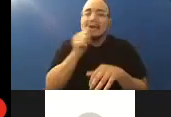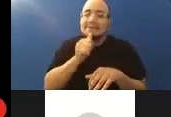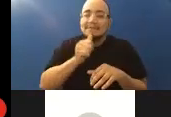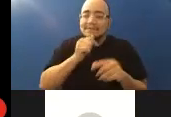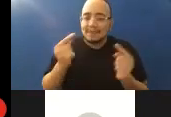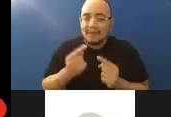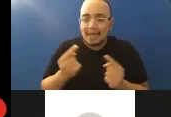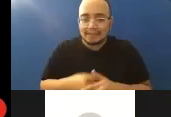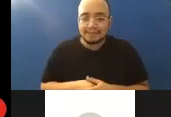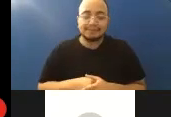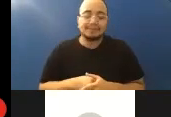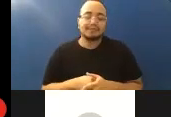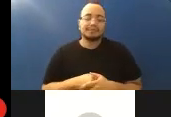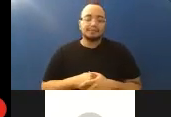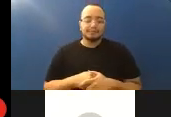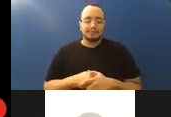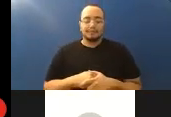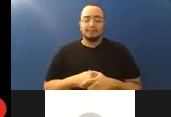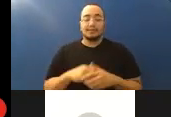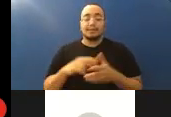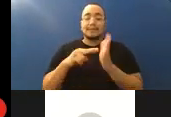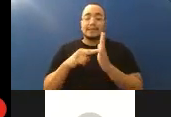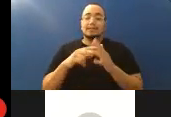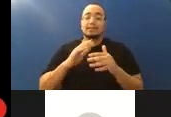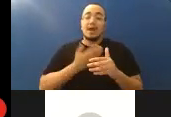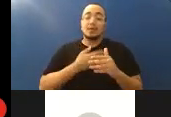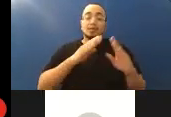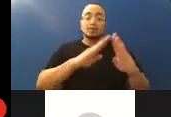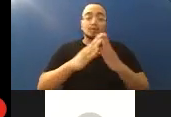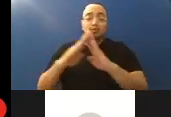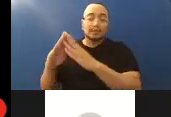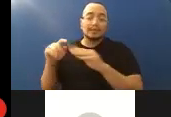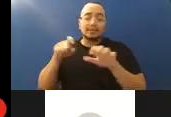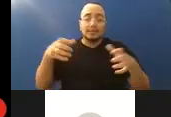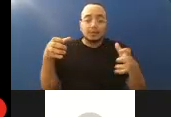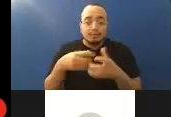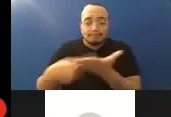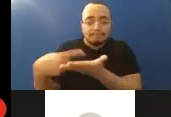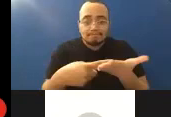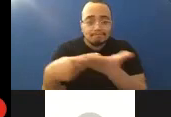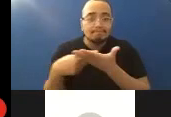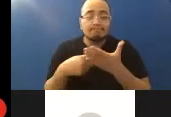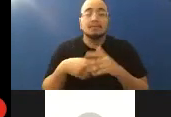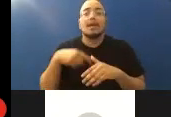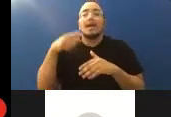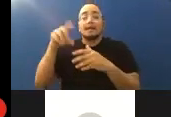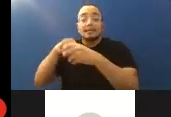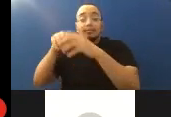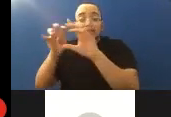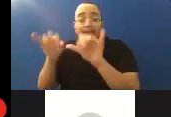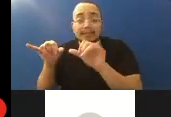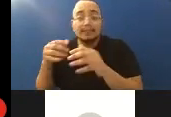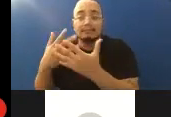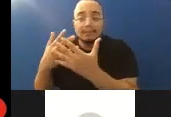start having these conversations, not only in the community, but behind the wall, going inside and talking to the people that society has kind of thrown